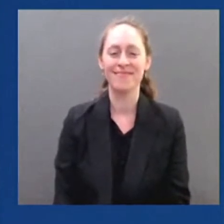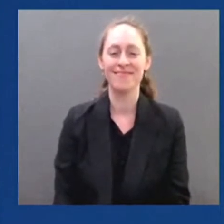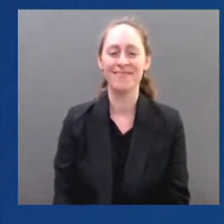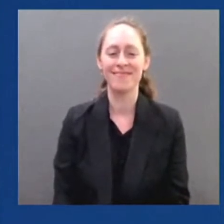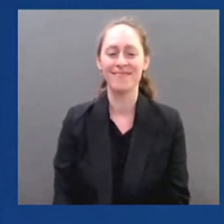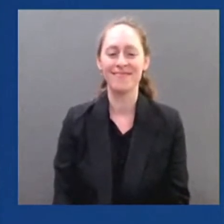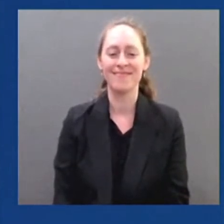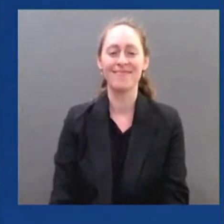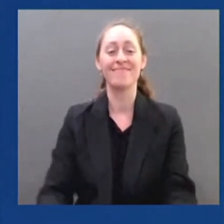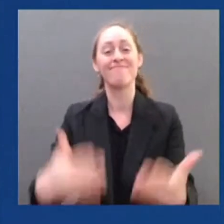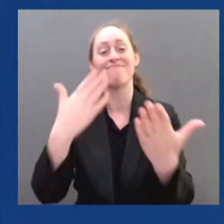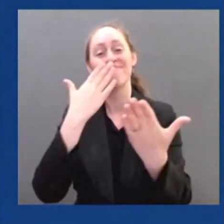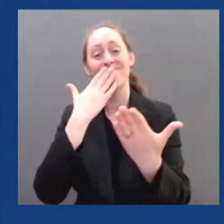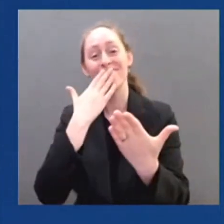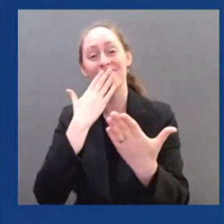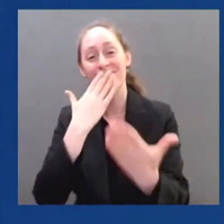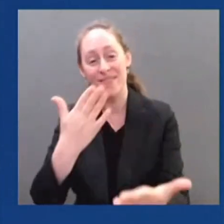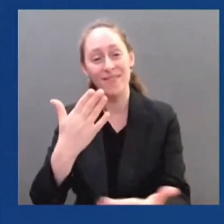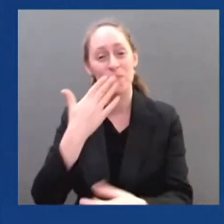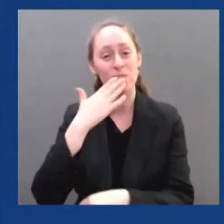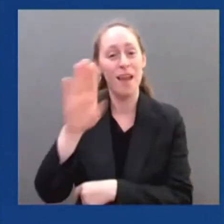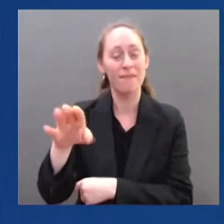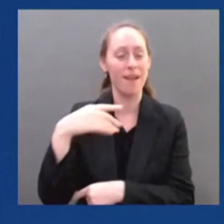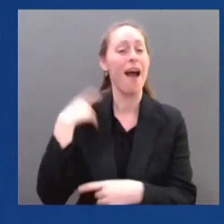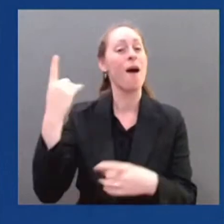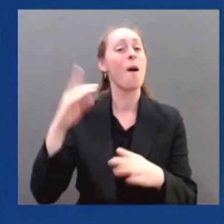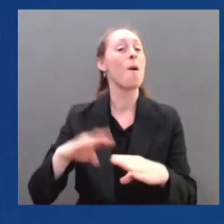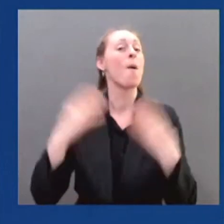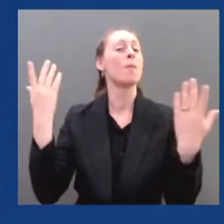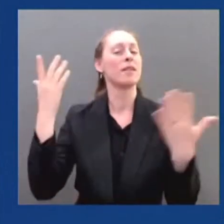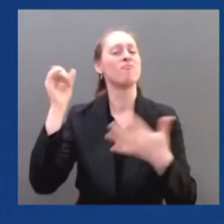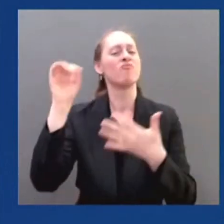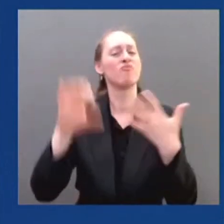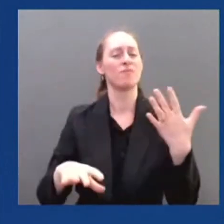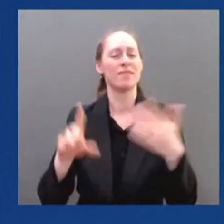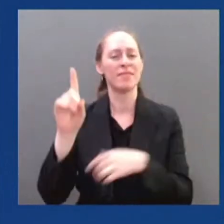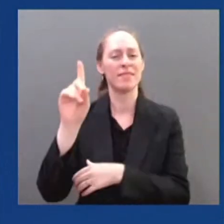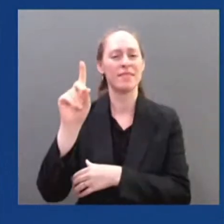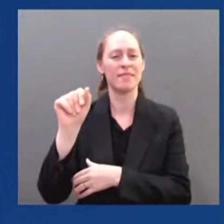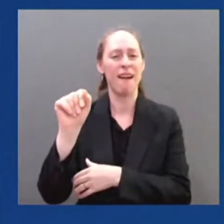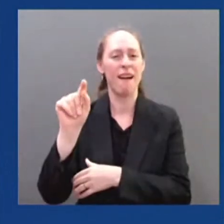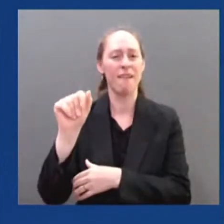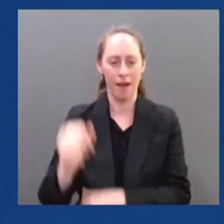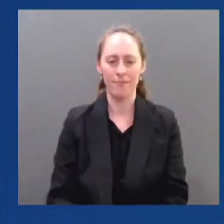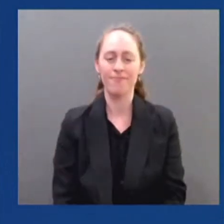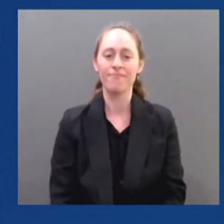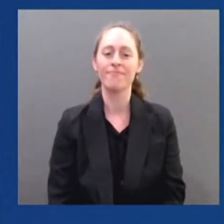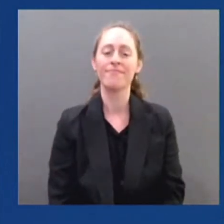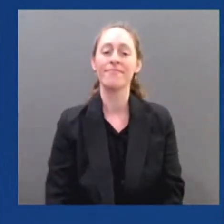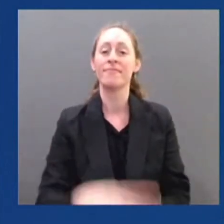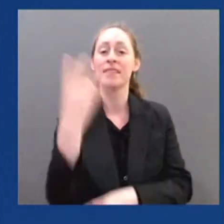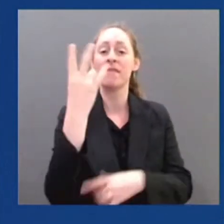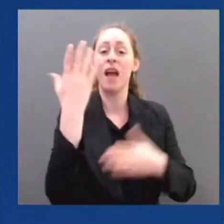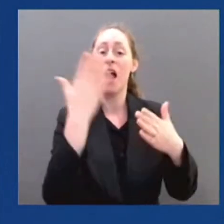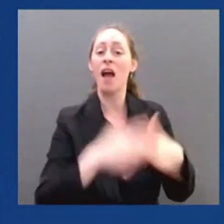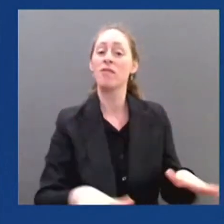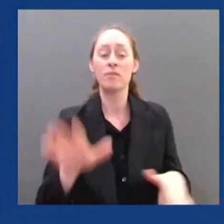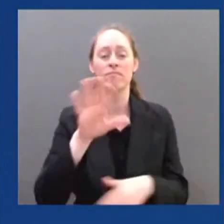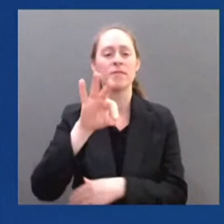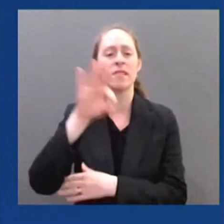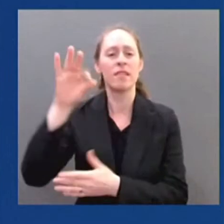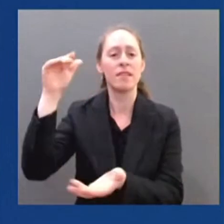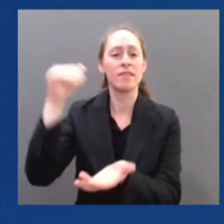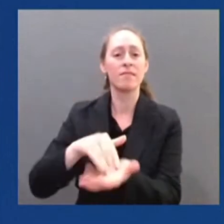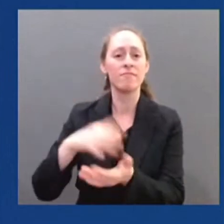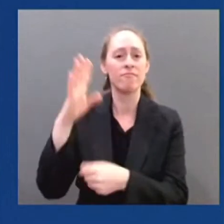So our current 7-day daily average of cases is about 99,400, and that represents a decrease of about 4% over the prior